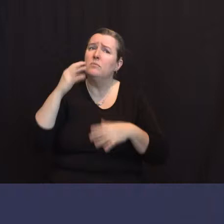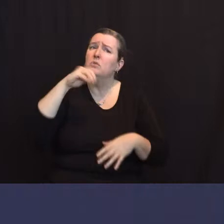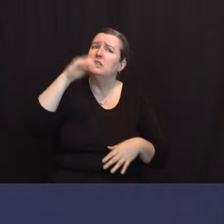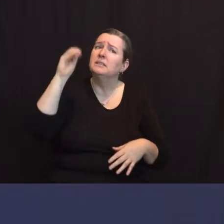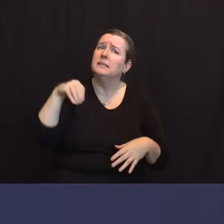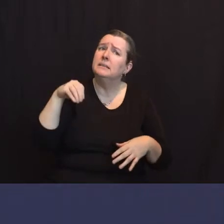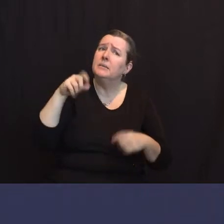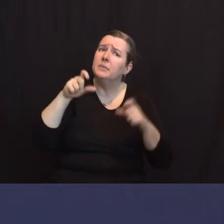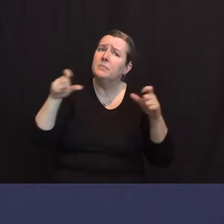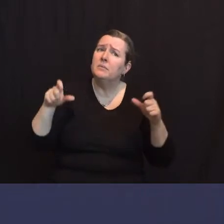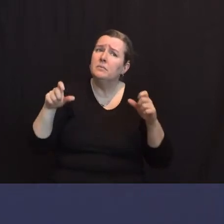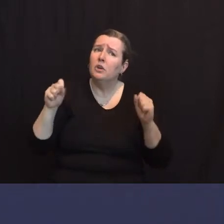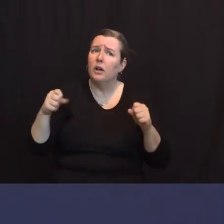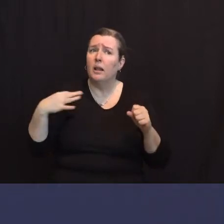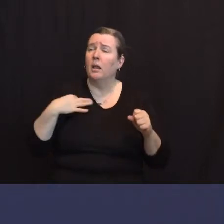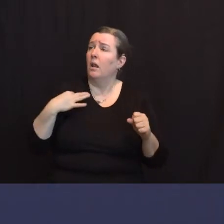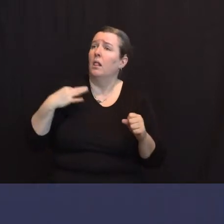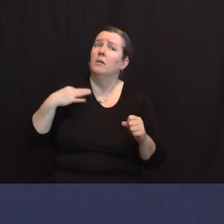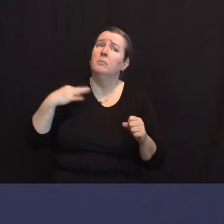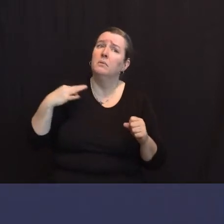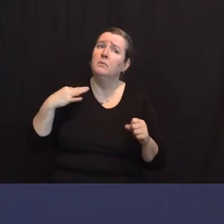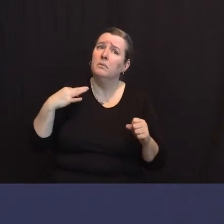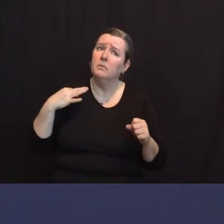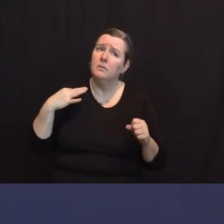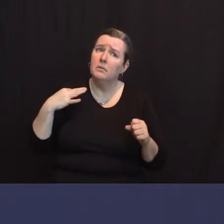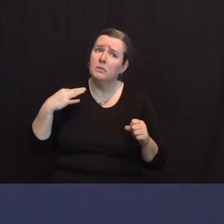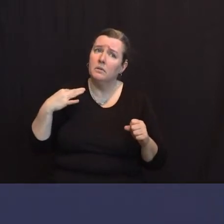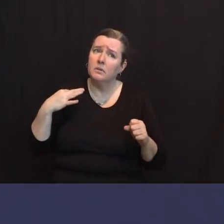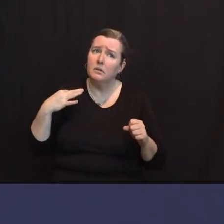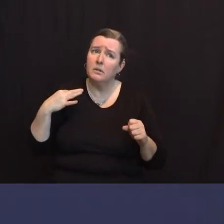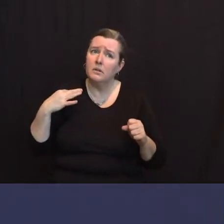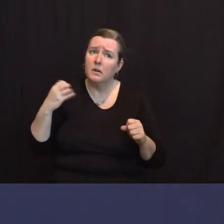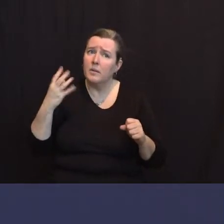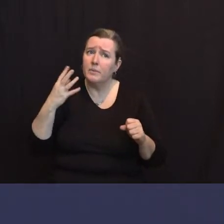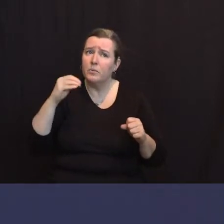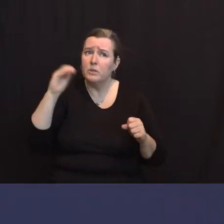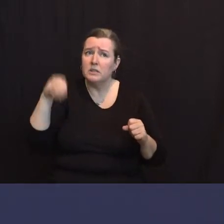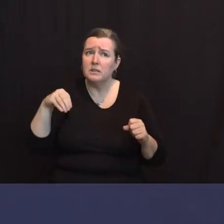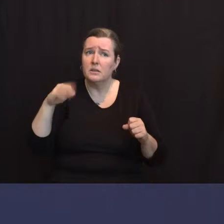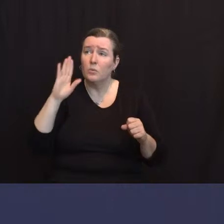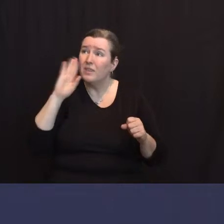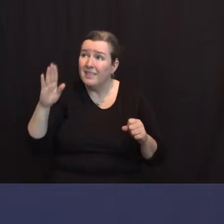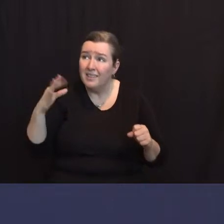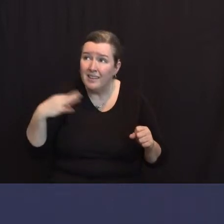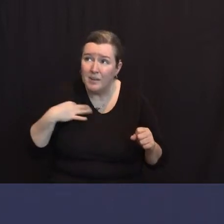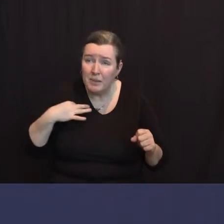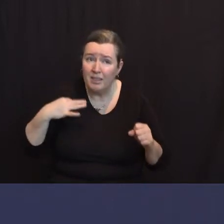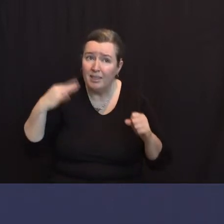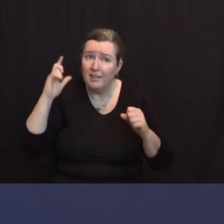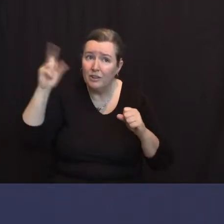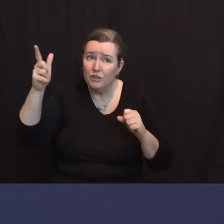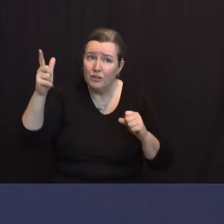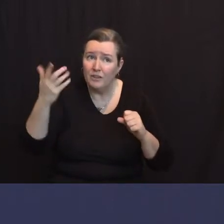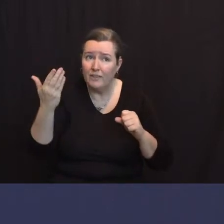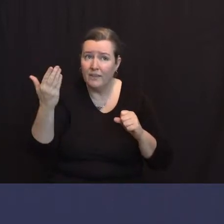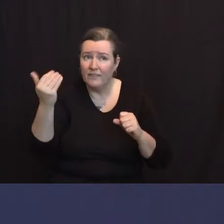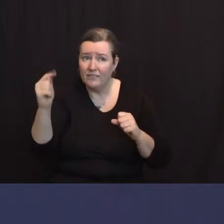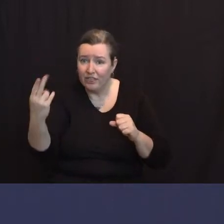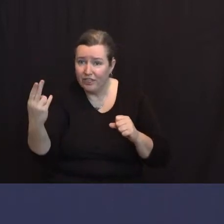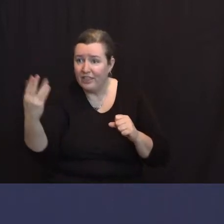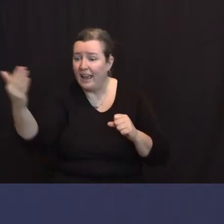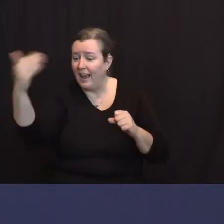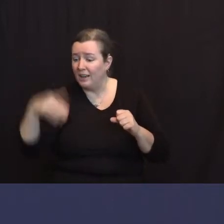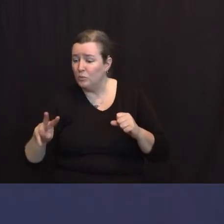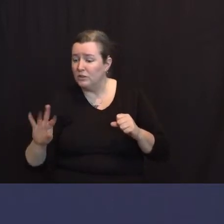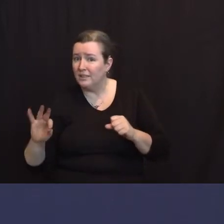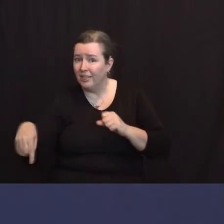and what is the percent that will be eligible on the 15th and the 29th? I mean, is it possible that some 6 million people